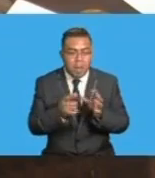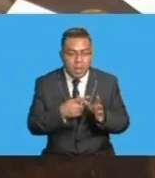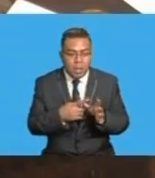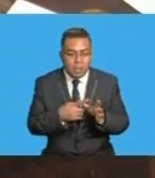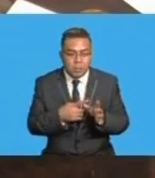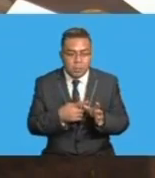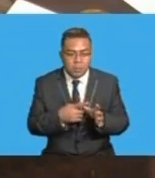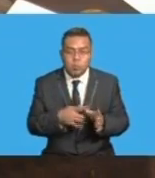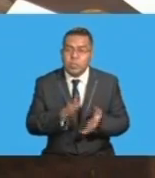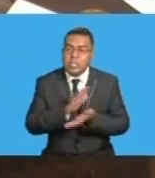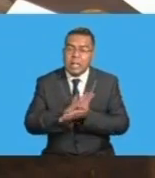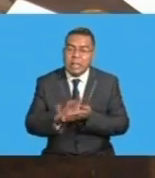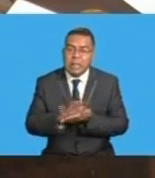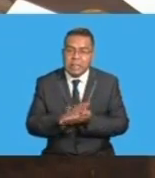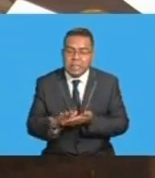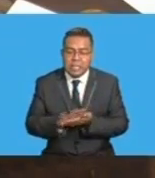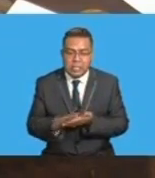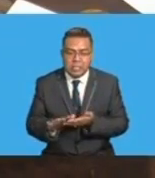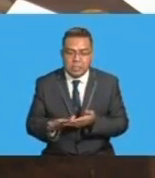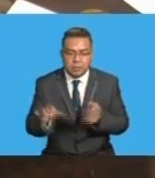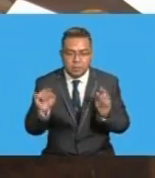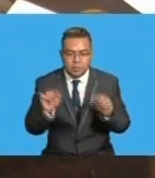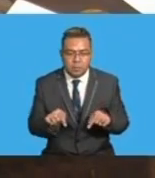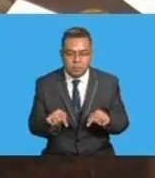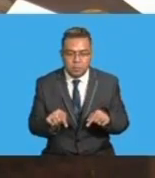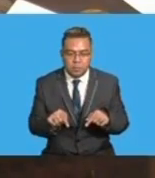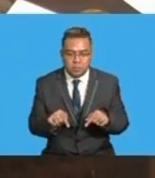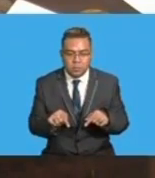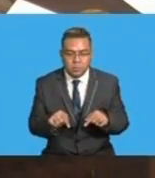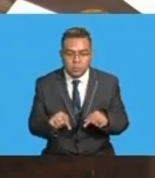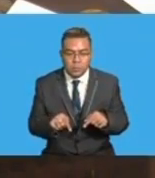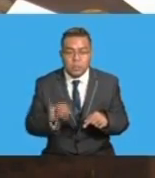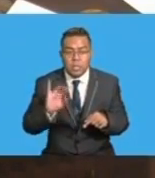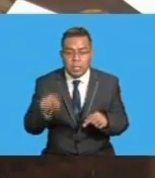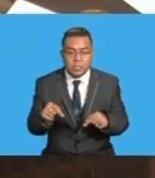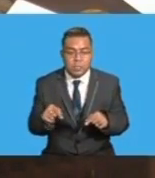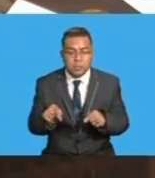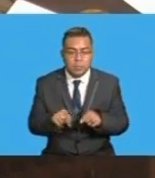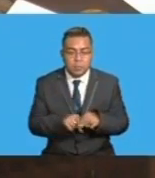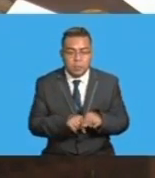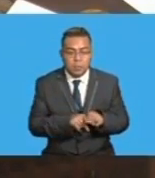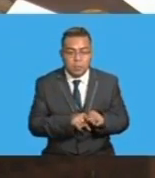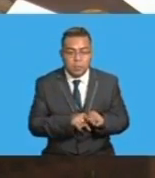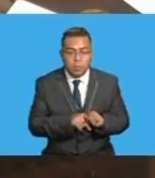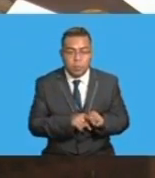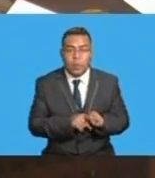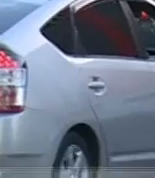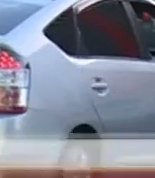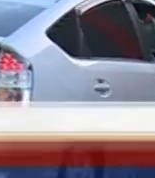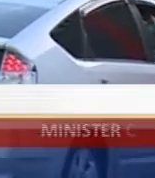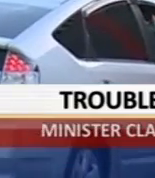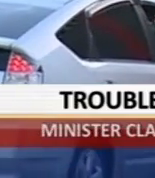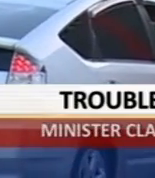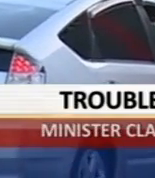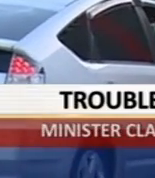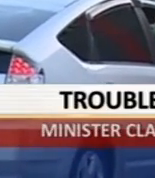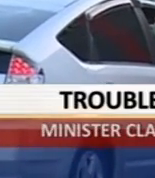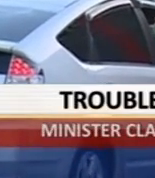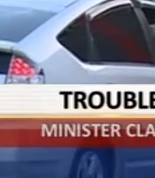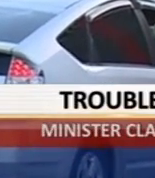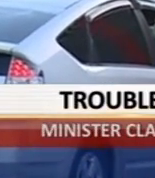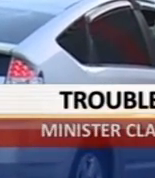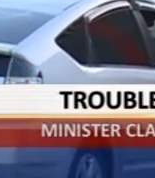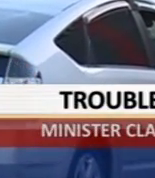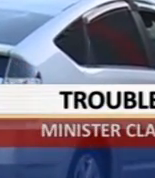the cleanest municipality in Fiji. Does this mean that the Honourable Bala was leading a corrupt council? Meanwhile, the Ministry for